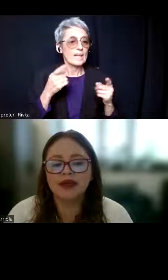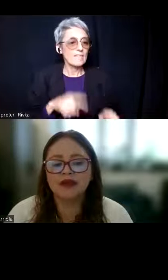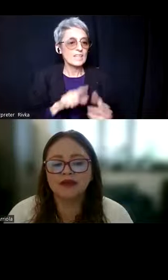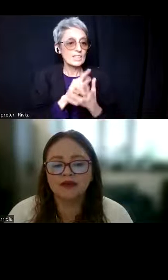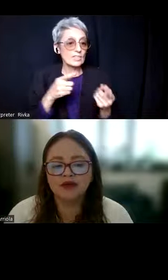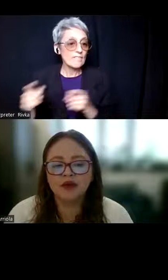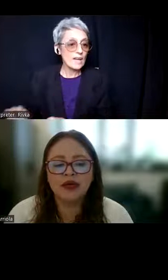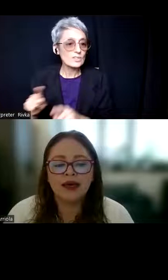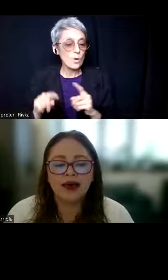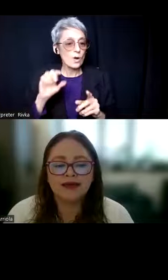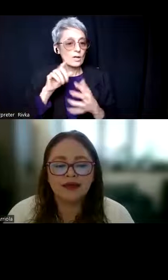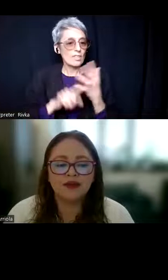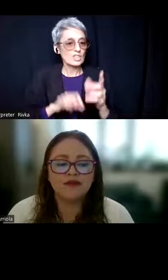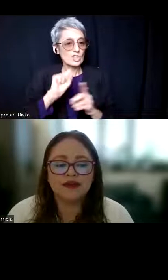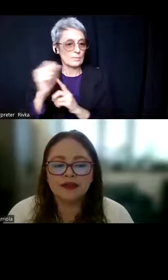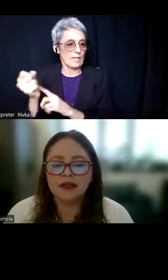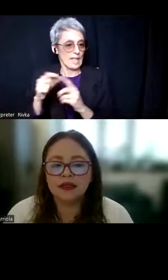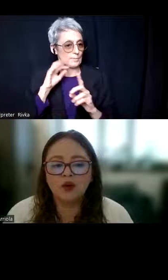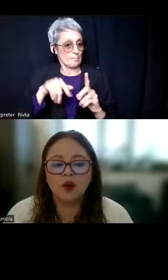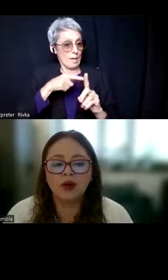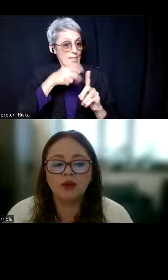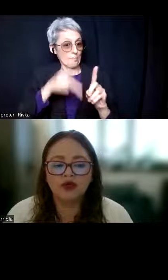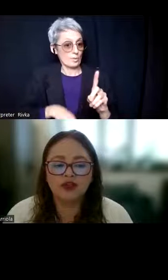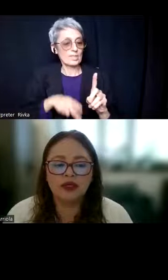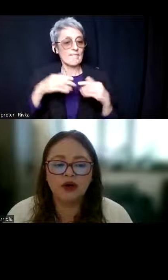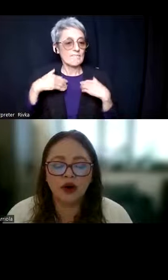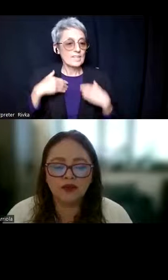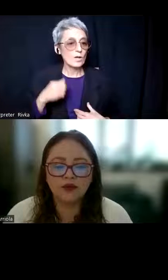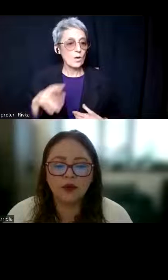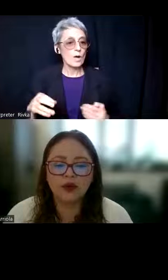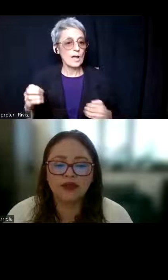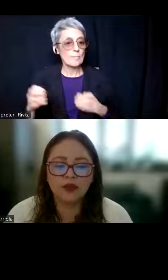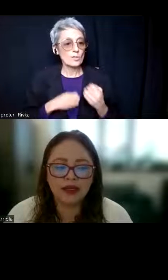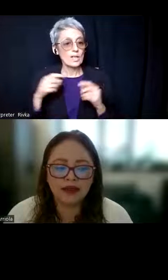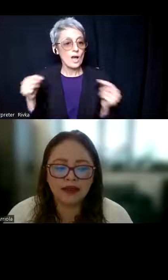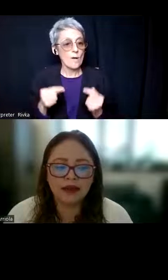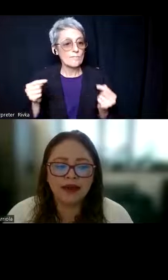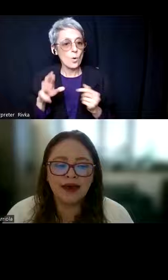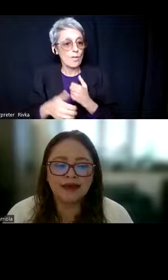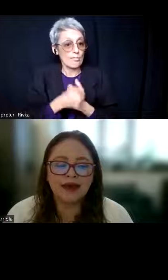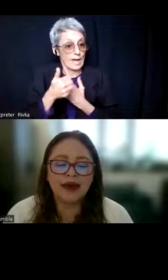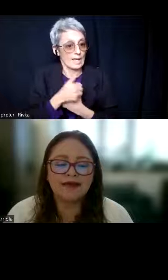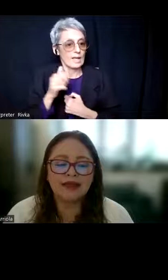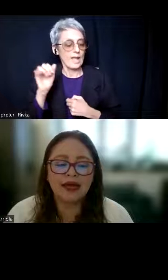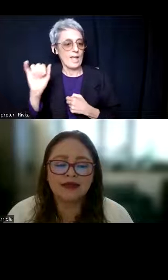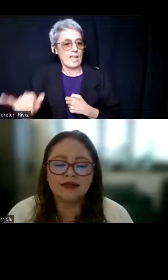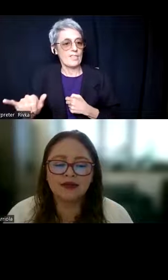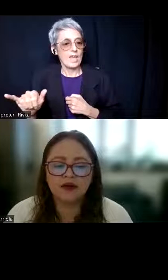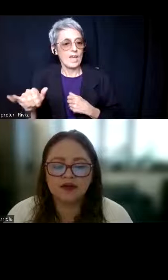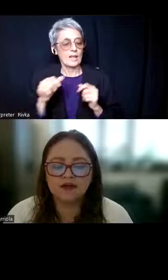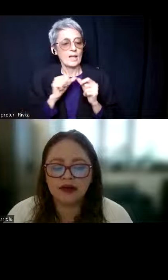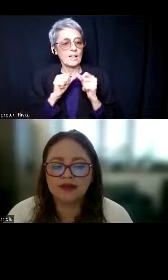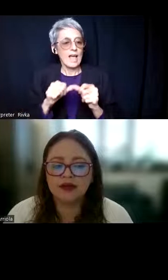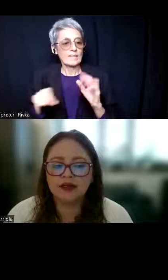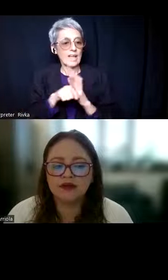experienced by the individual as either physically or emotionally harmful or threatening, and that has lasting